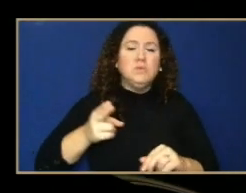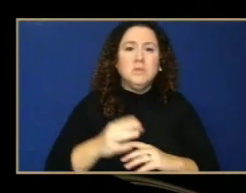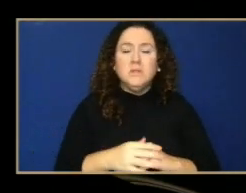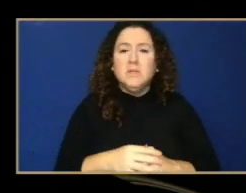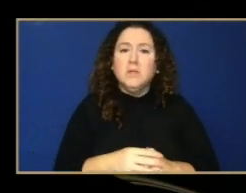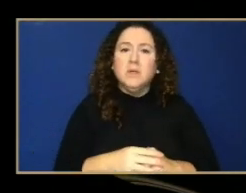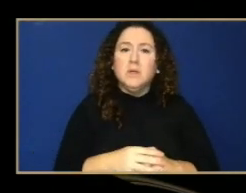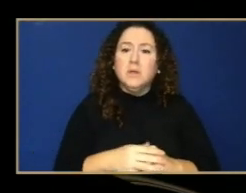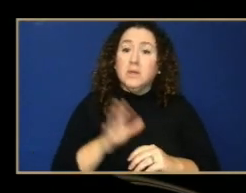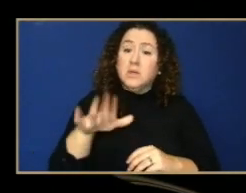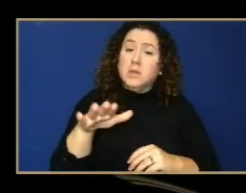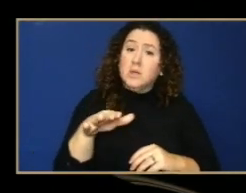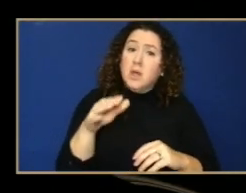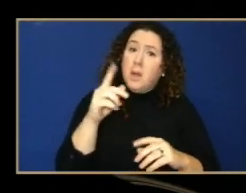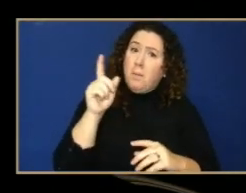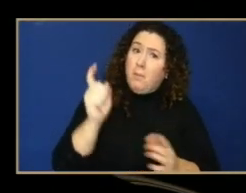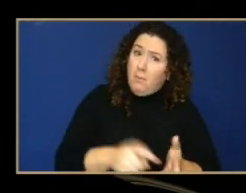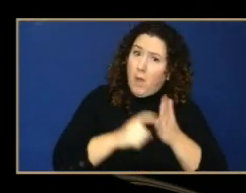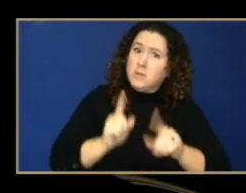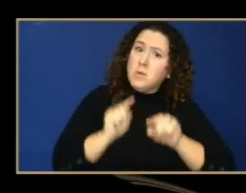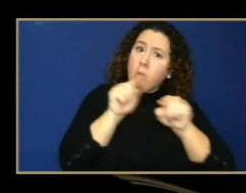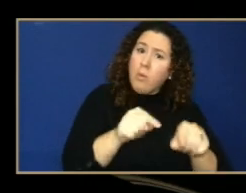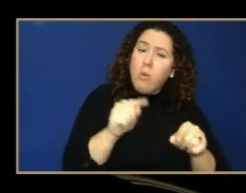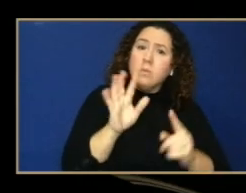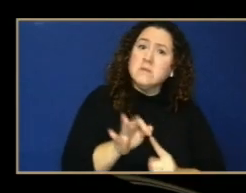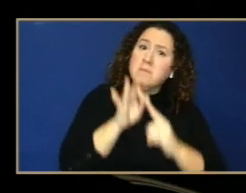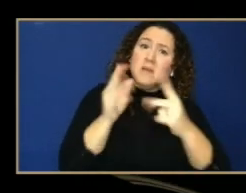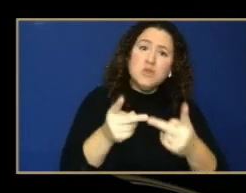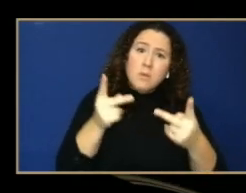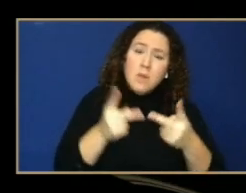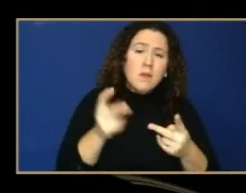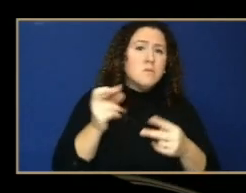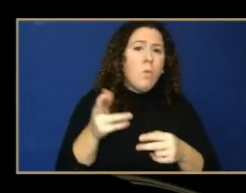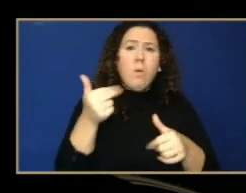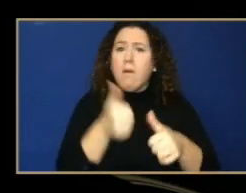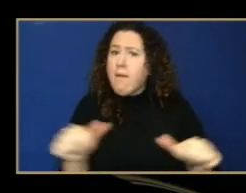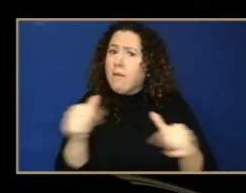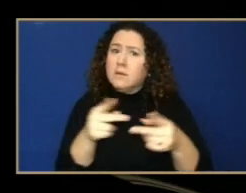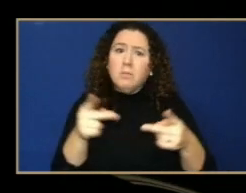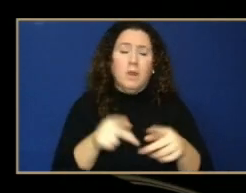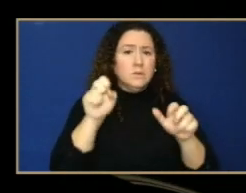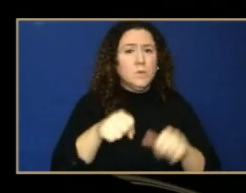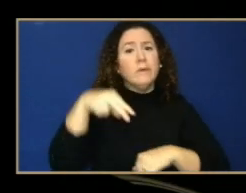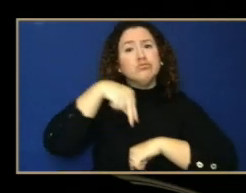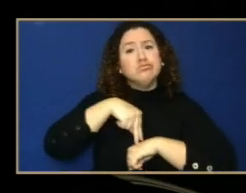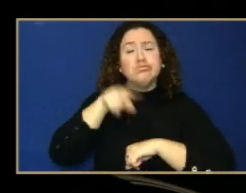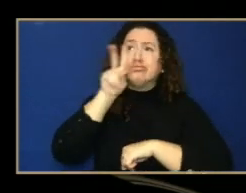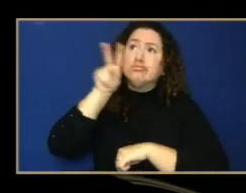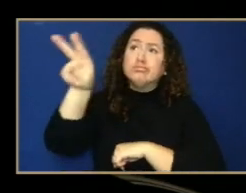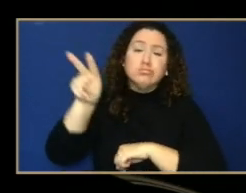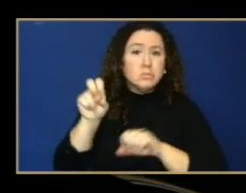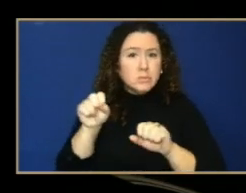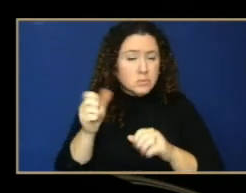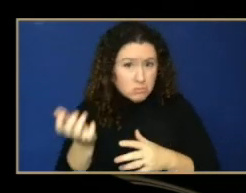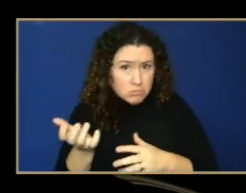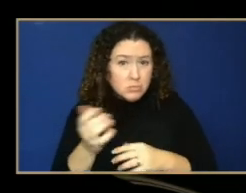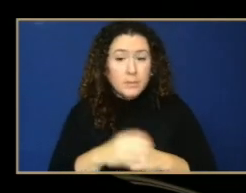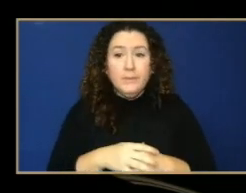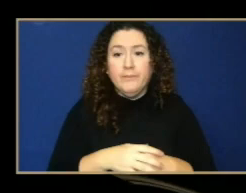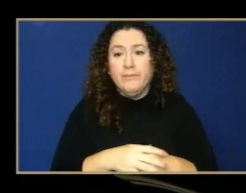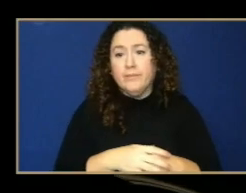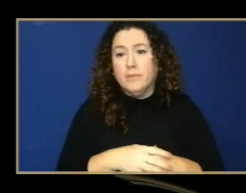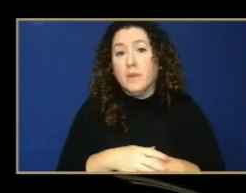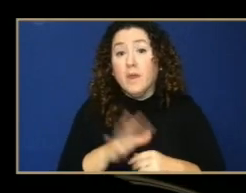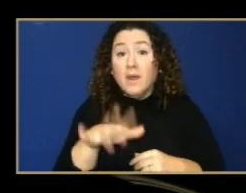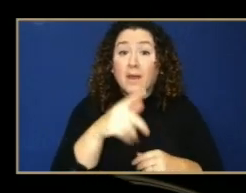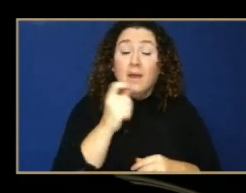special location? So this is really neat that the planets going around the whole solar system. The Earth is rotating in